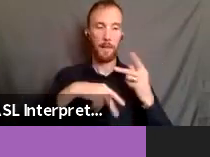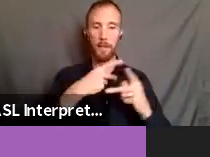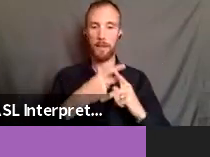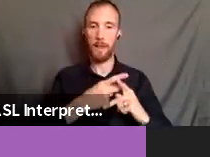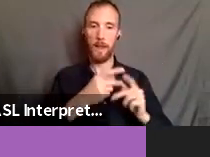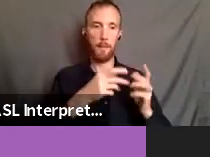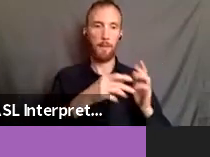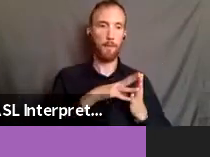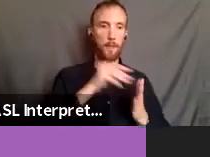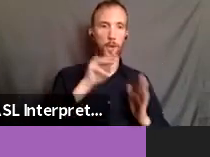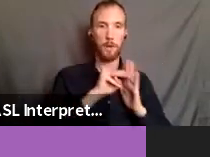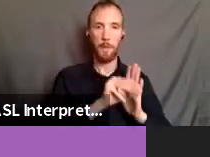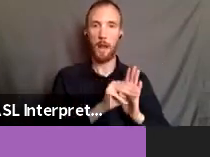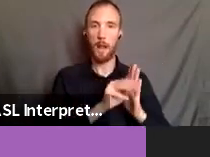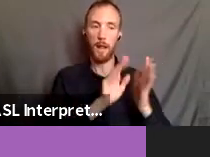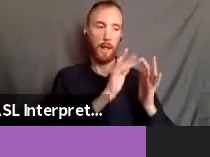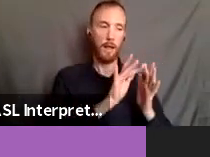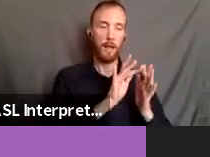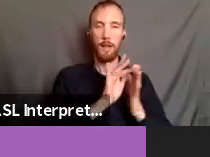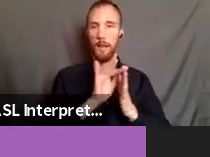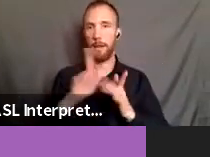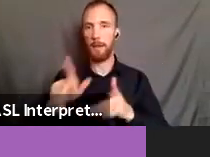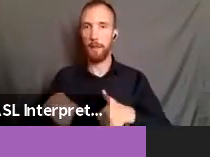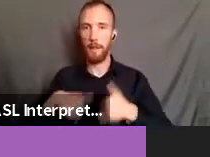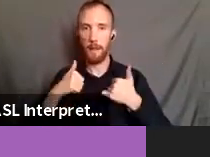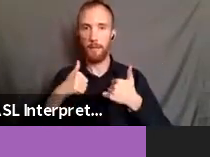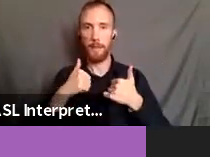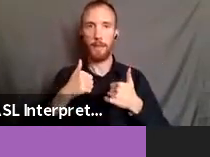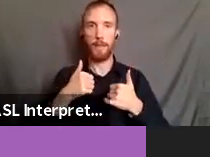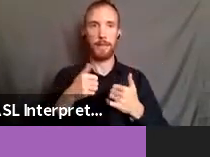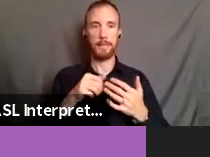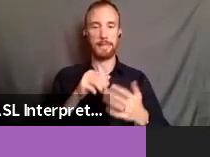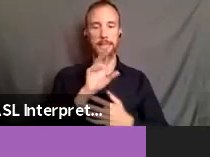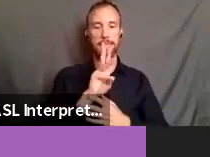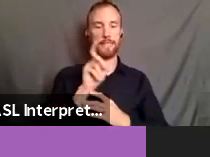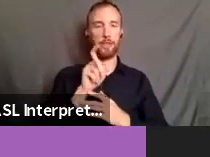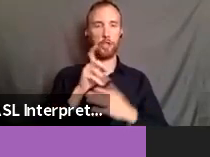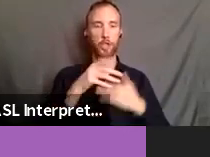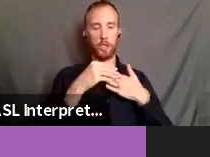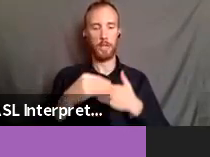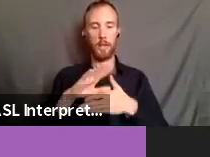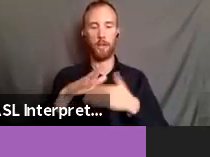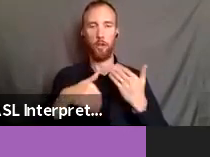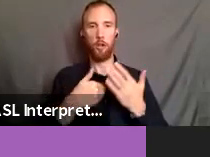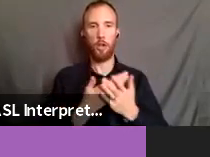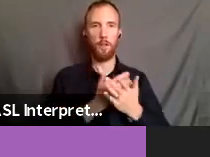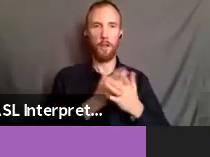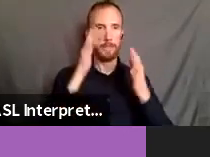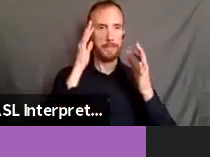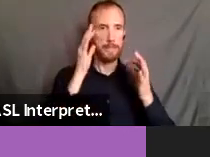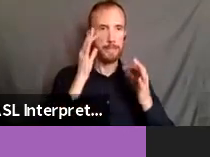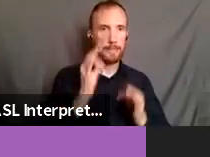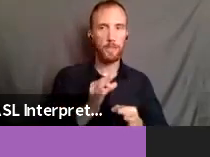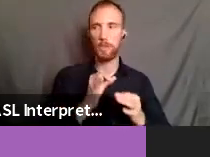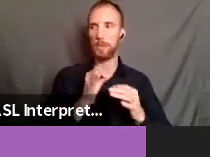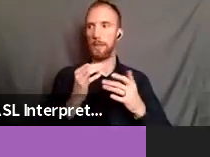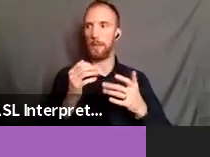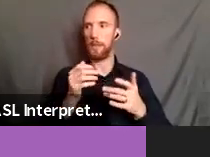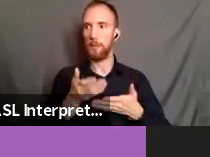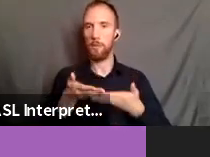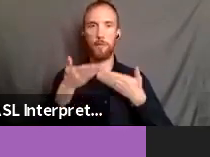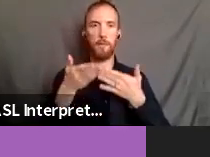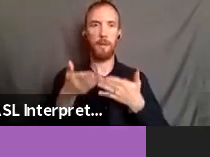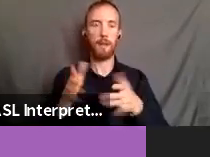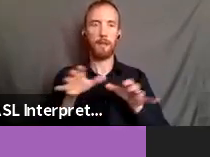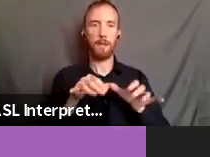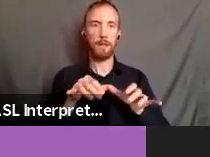this year and should guide all of our instructional decisions make decision making and provide us with a common focus we are not only